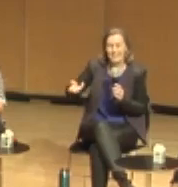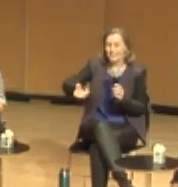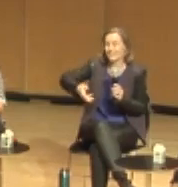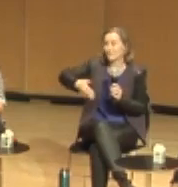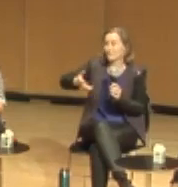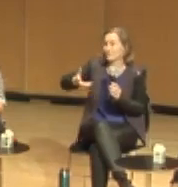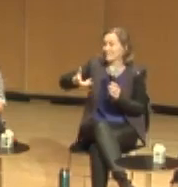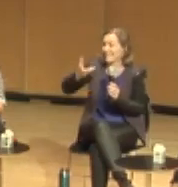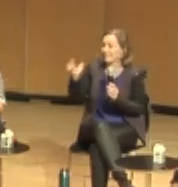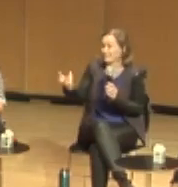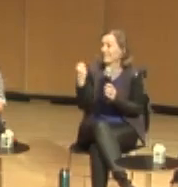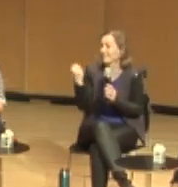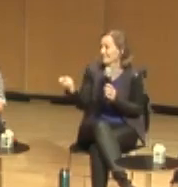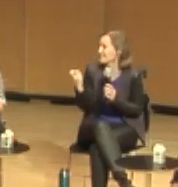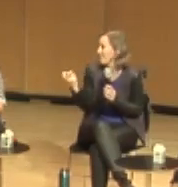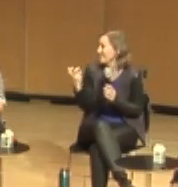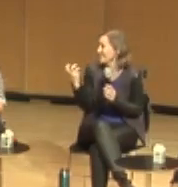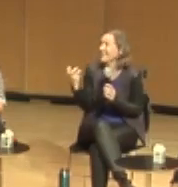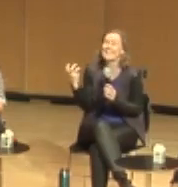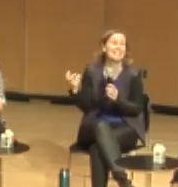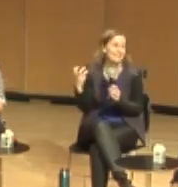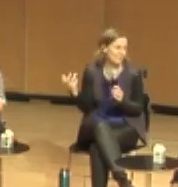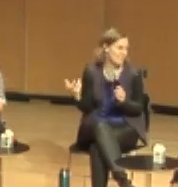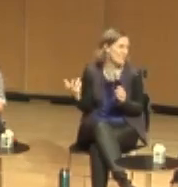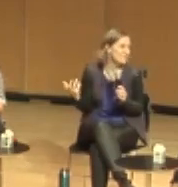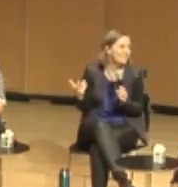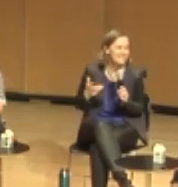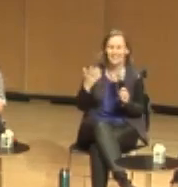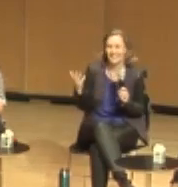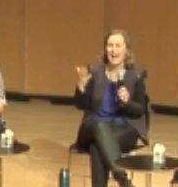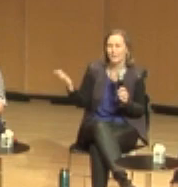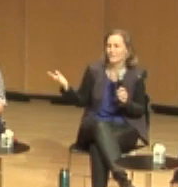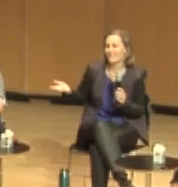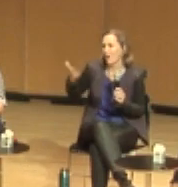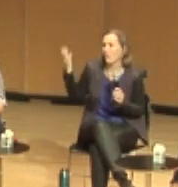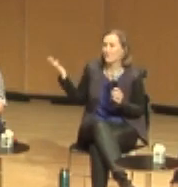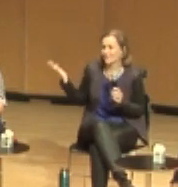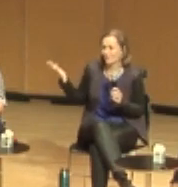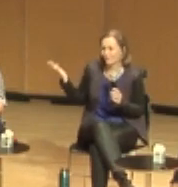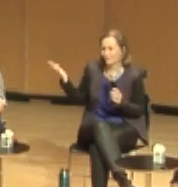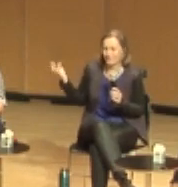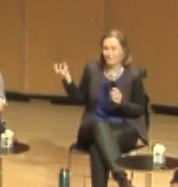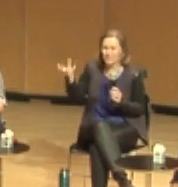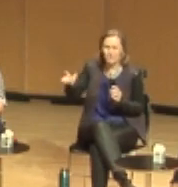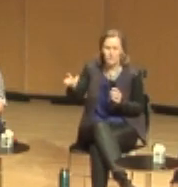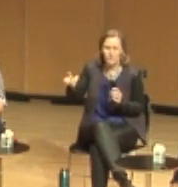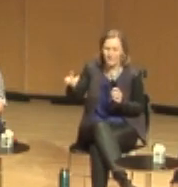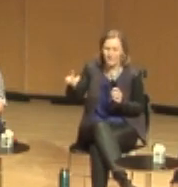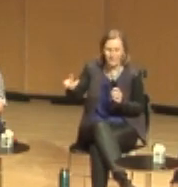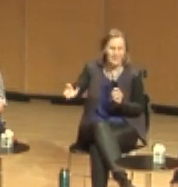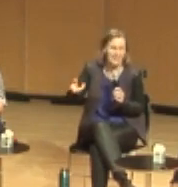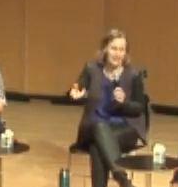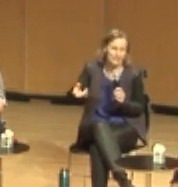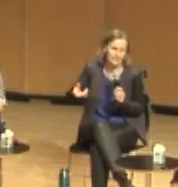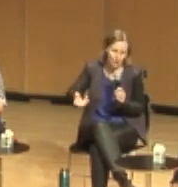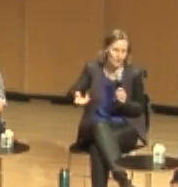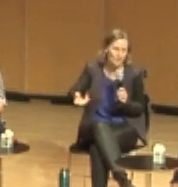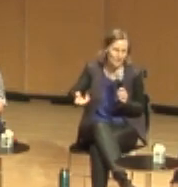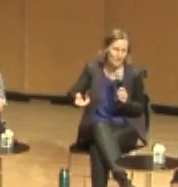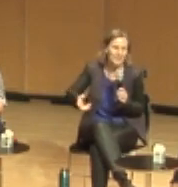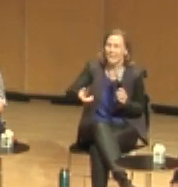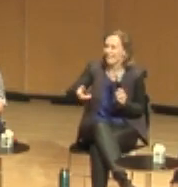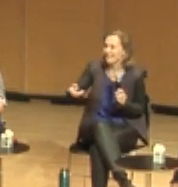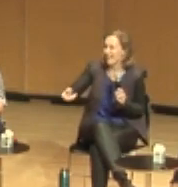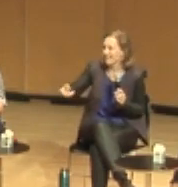we're like cuz you just then you get the spontaneity of the moment and that is always a beautiful thing once you start working on it it actually gets